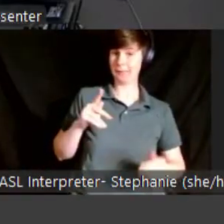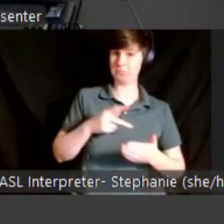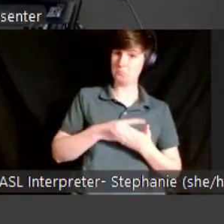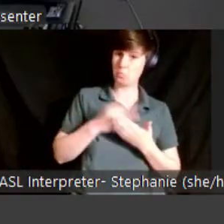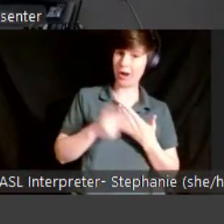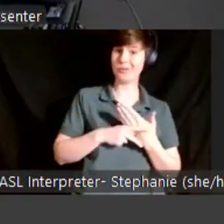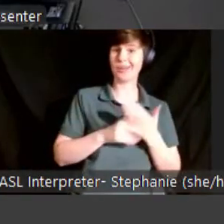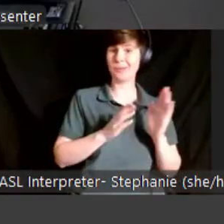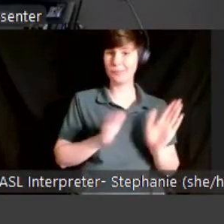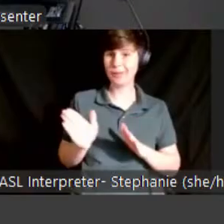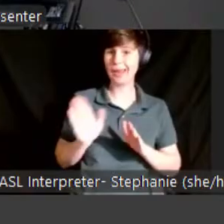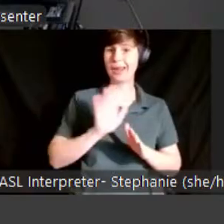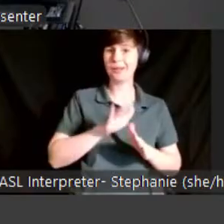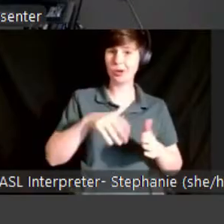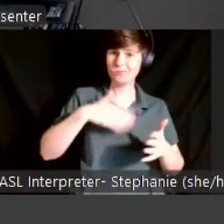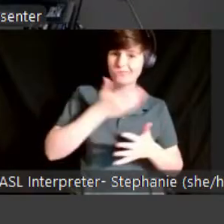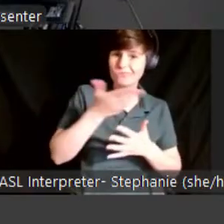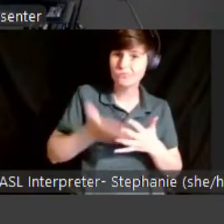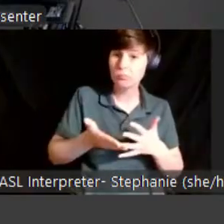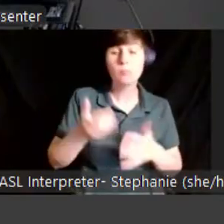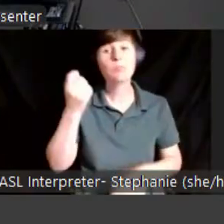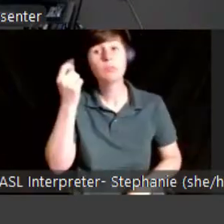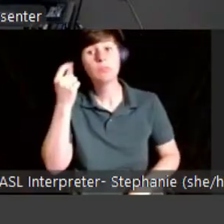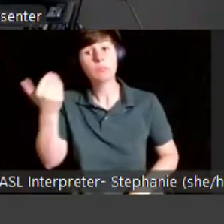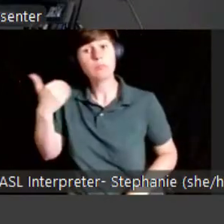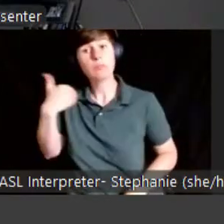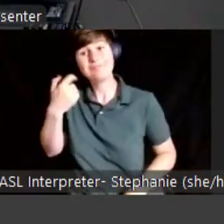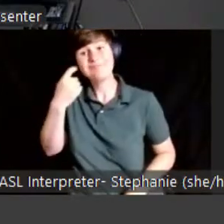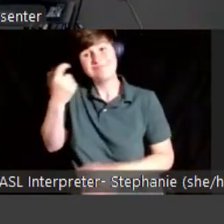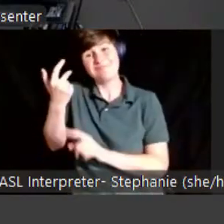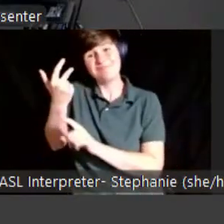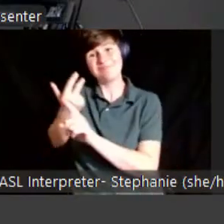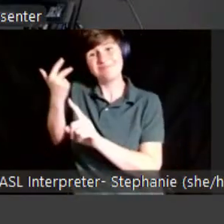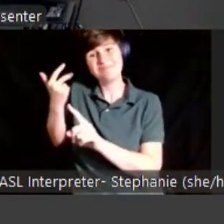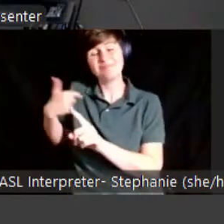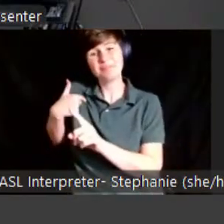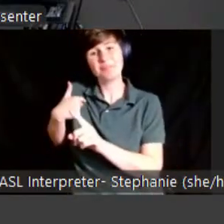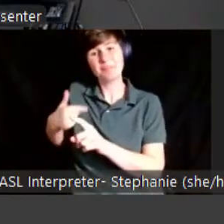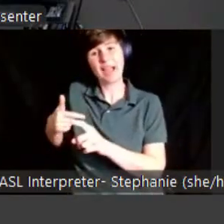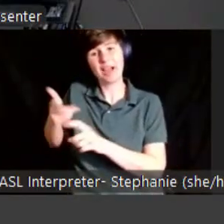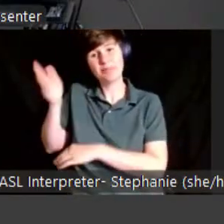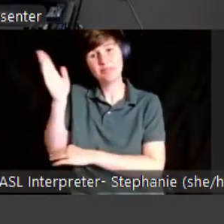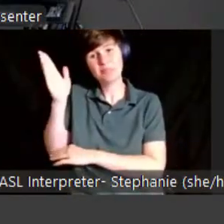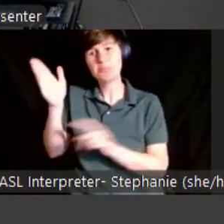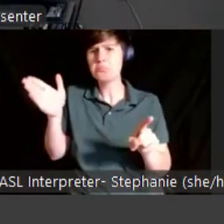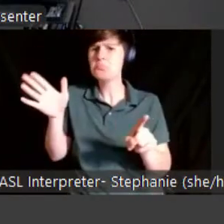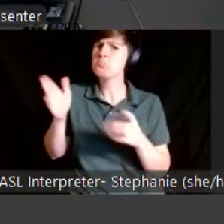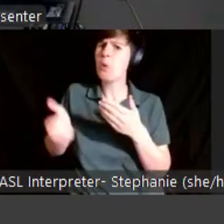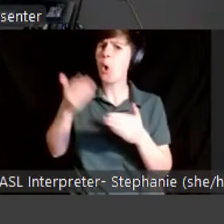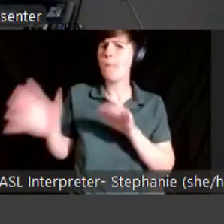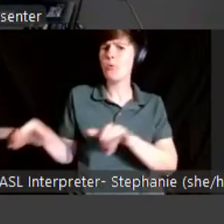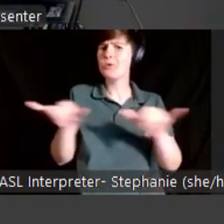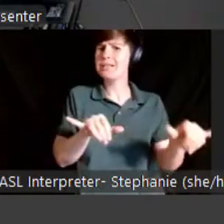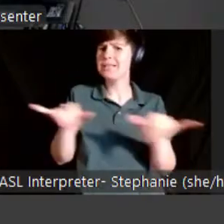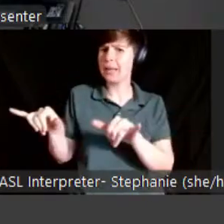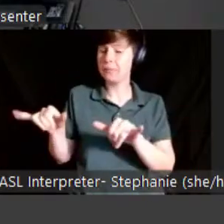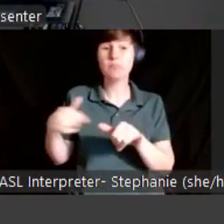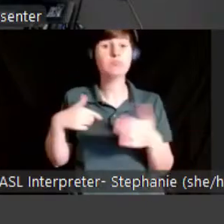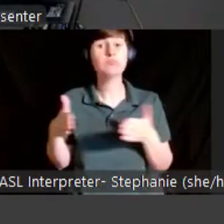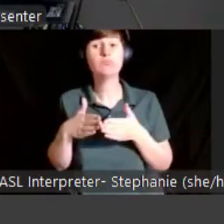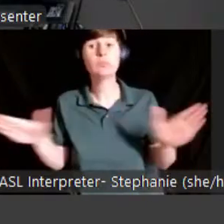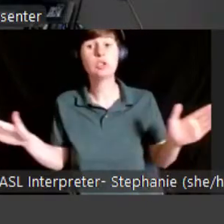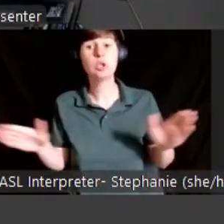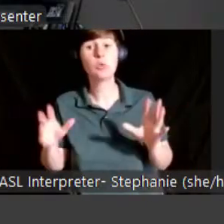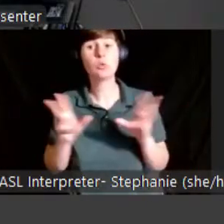phasing. Not a lot has changed since my last quarterly update. I do provide this monthly at our general board meeting, so updates